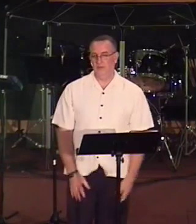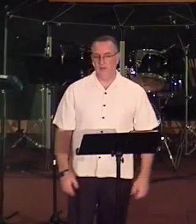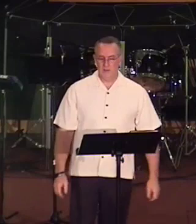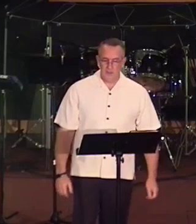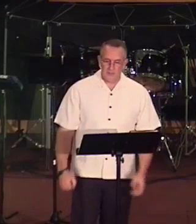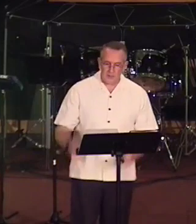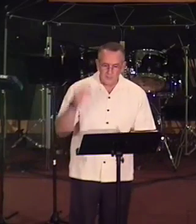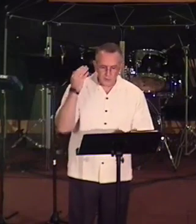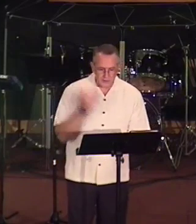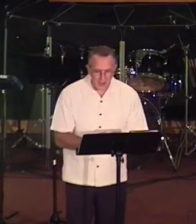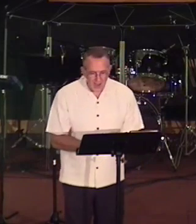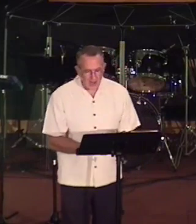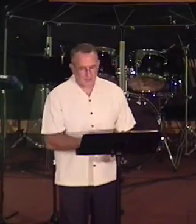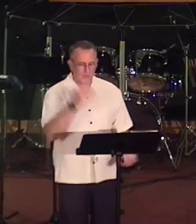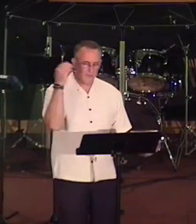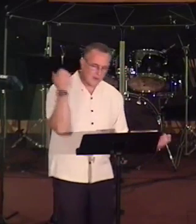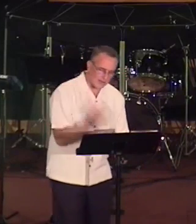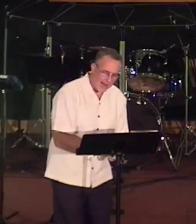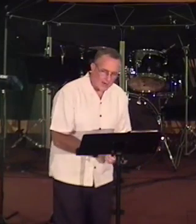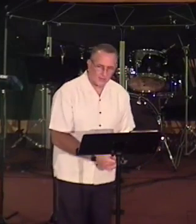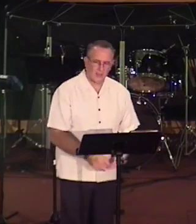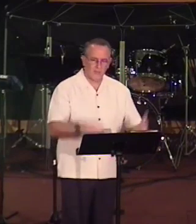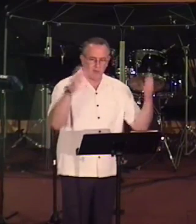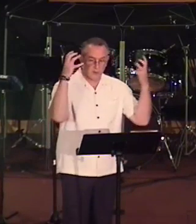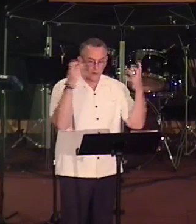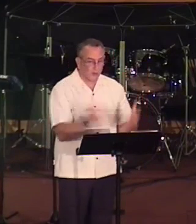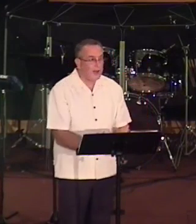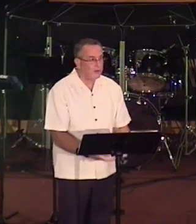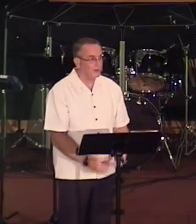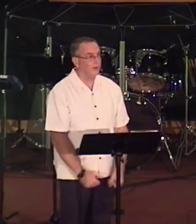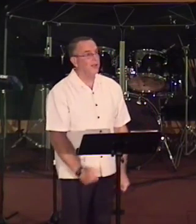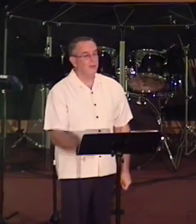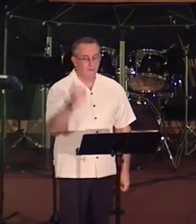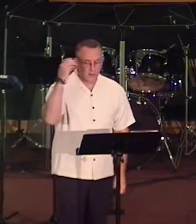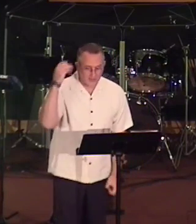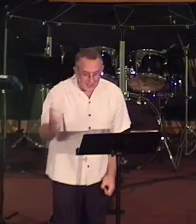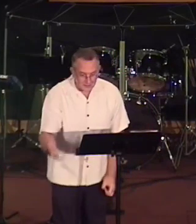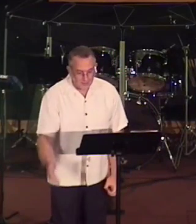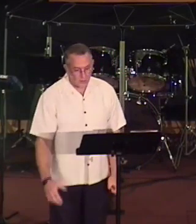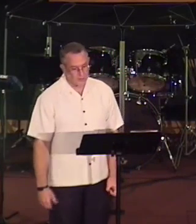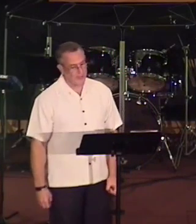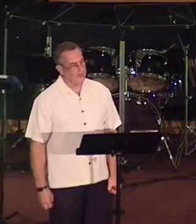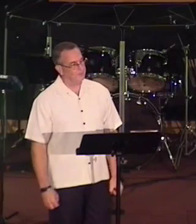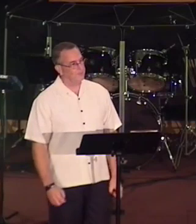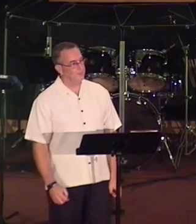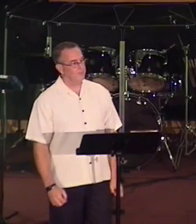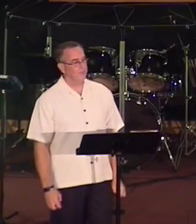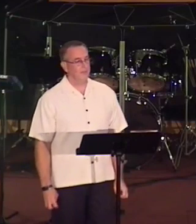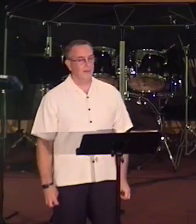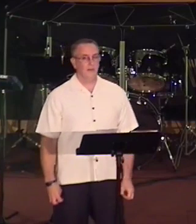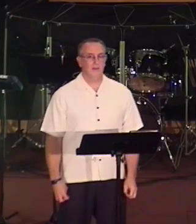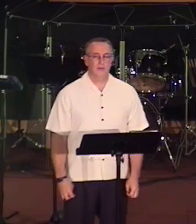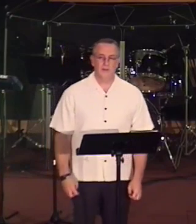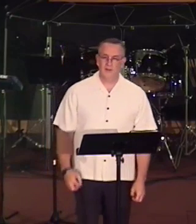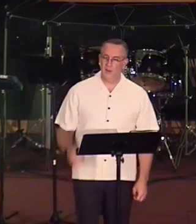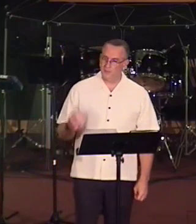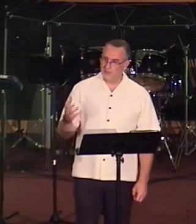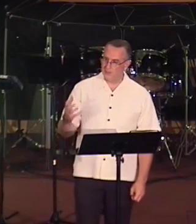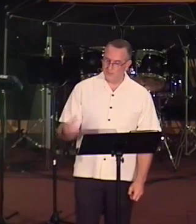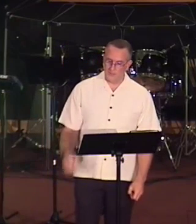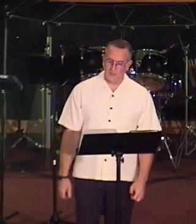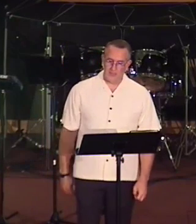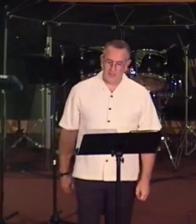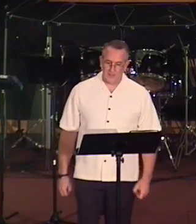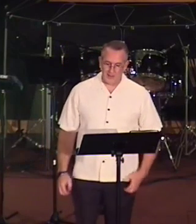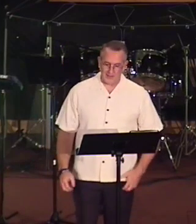give. Give of your time, give of your talent, give of your treasures, give of your testimony. Tell